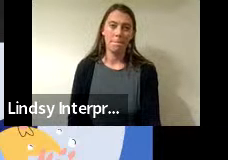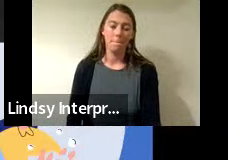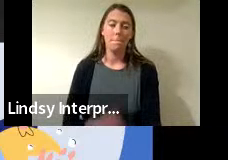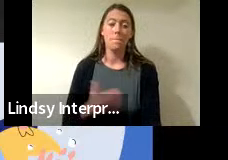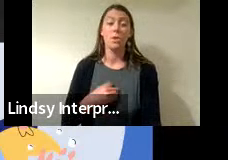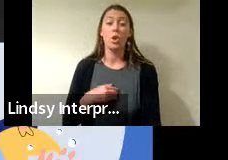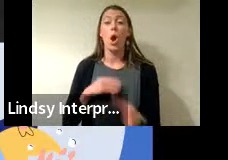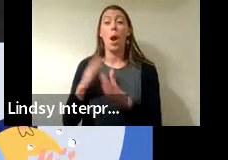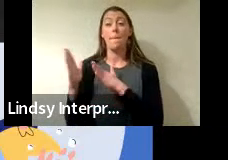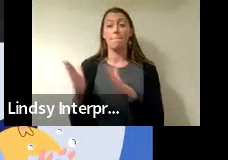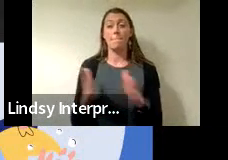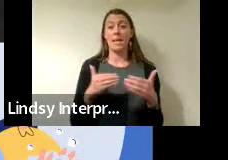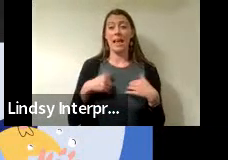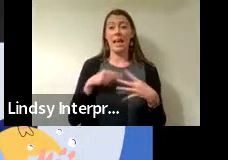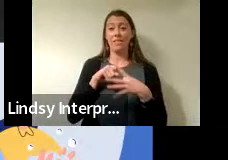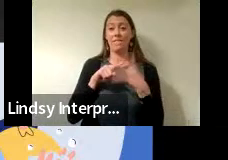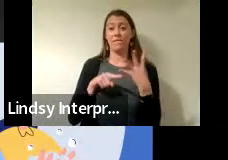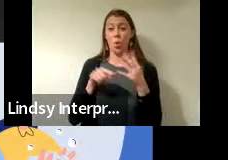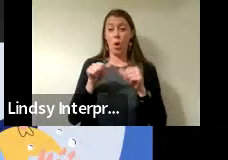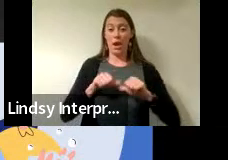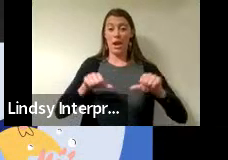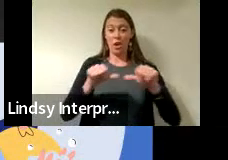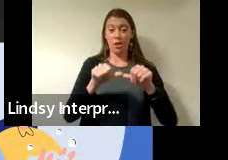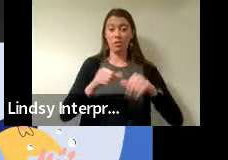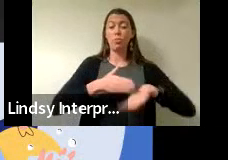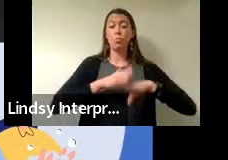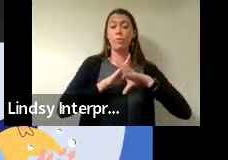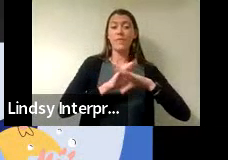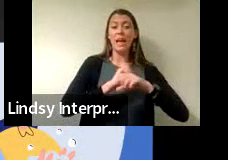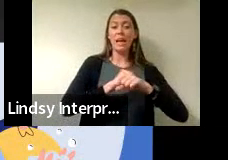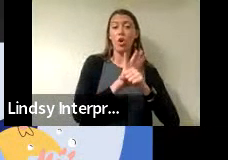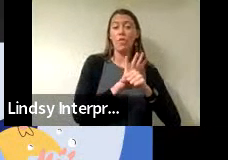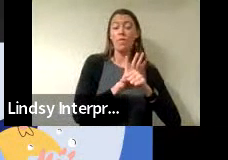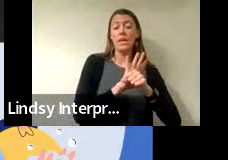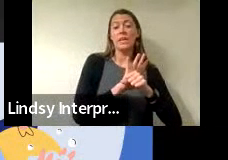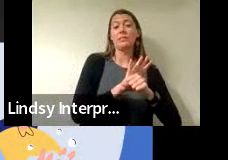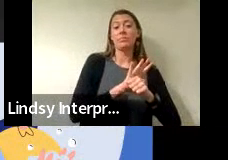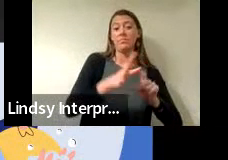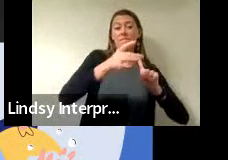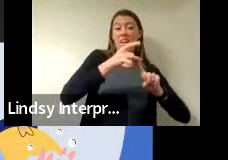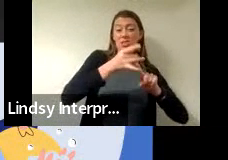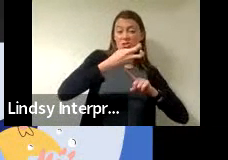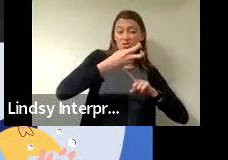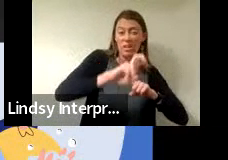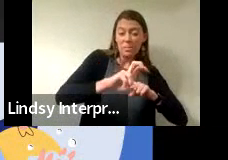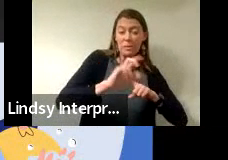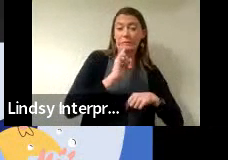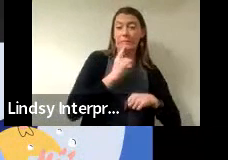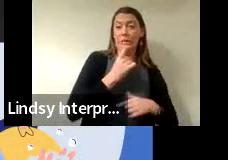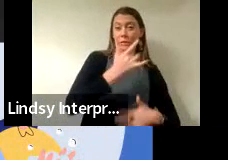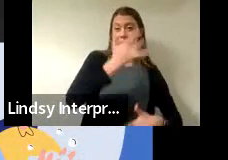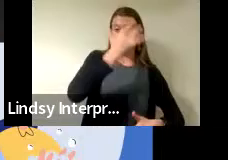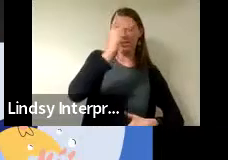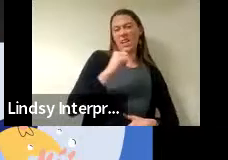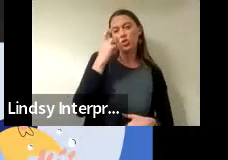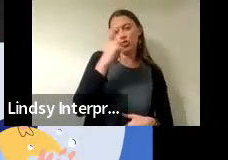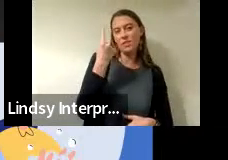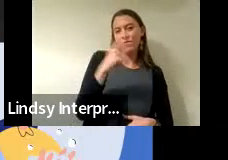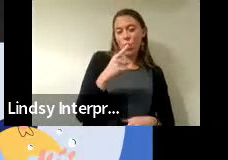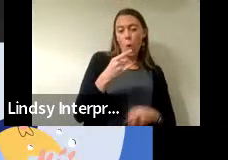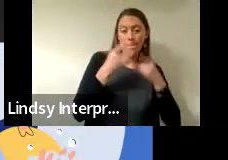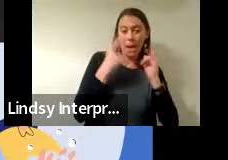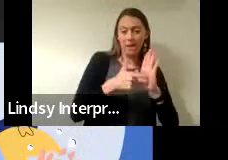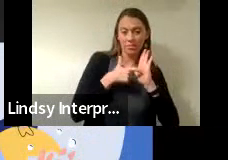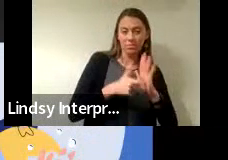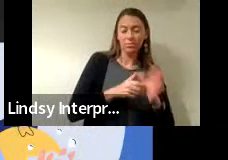prevent COVID-19 infection, transmission, serious illness, which is what the mask mandate is all about. The second goal